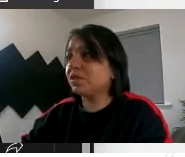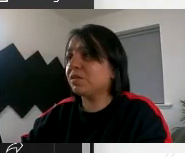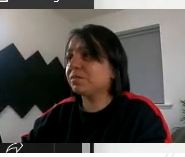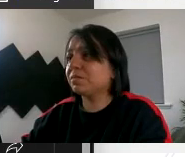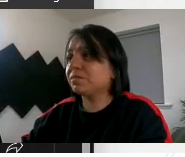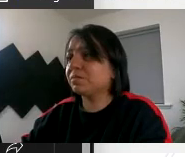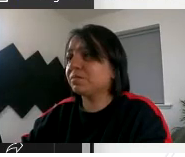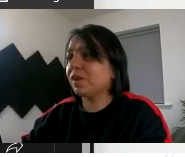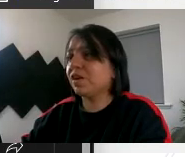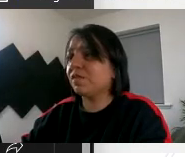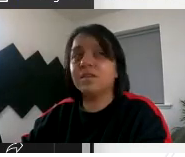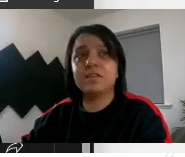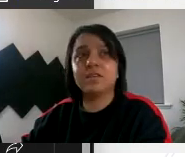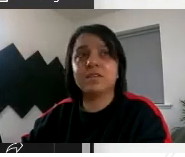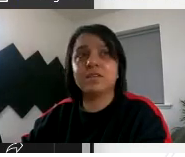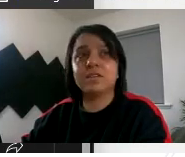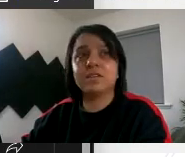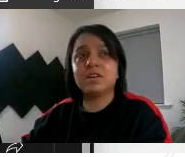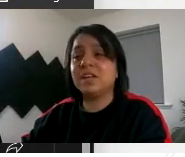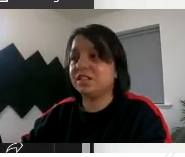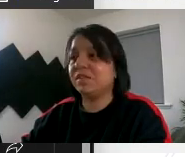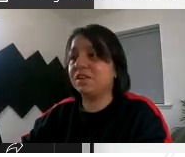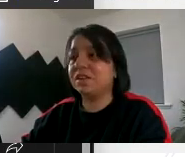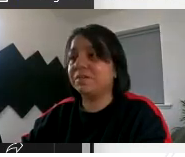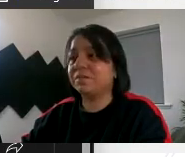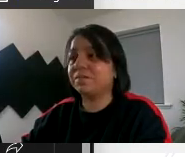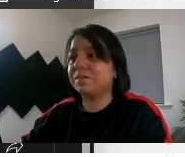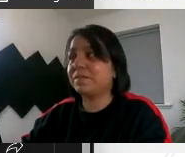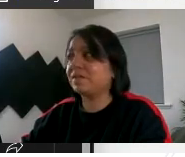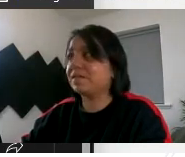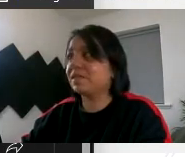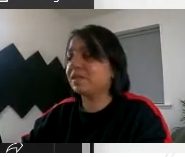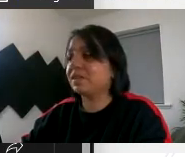you. East of London, yeah. East of London, yeah.